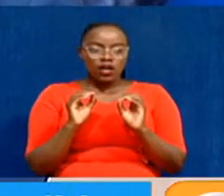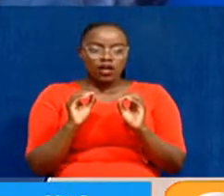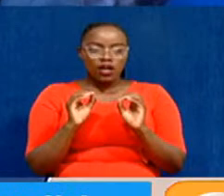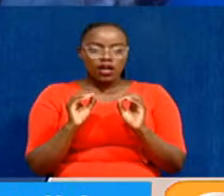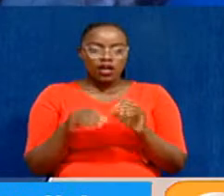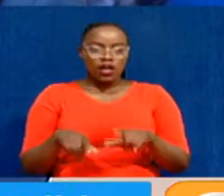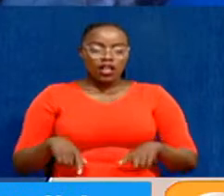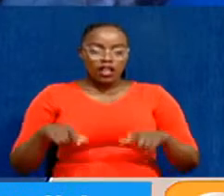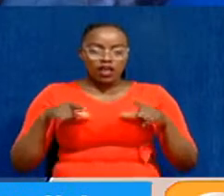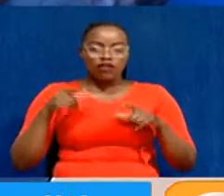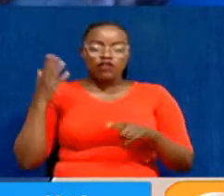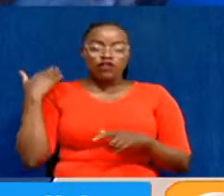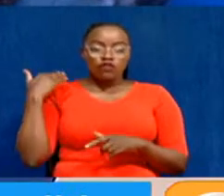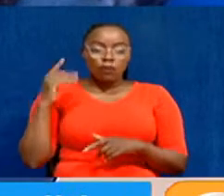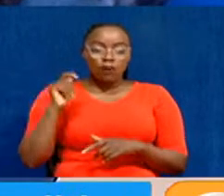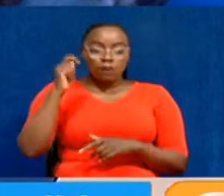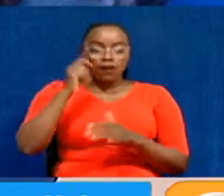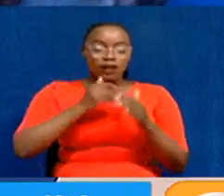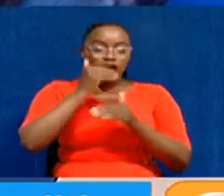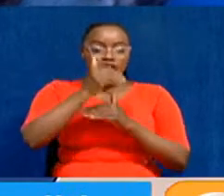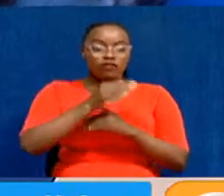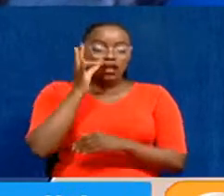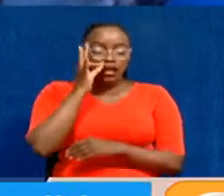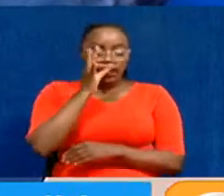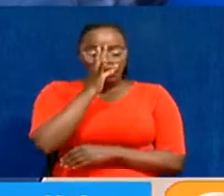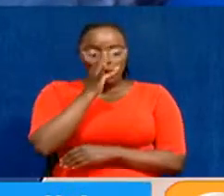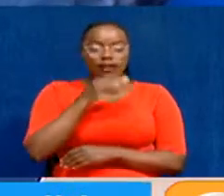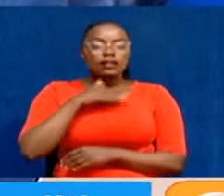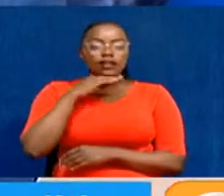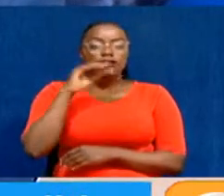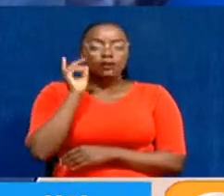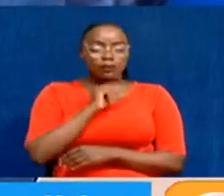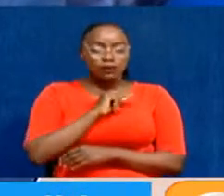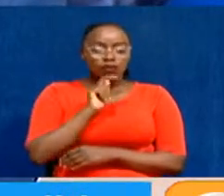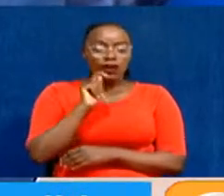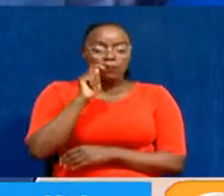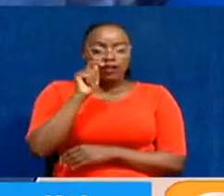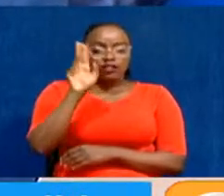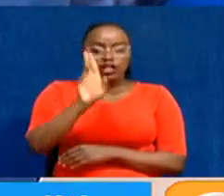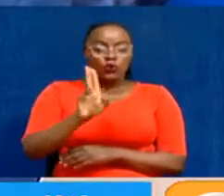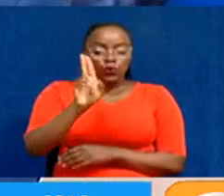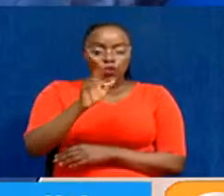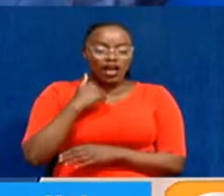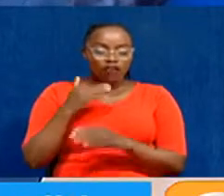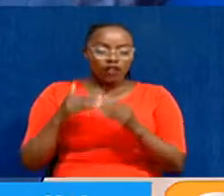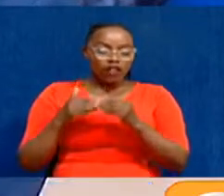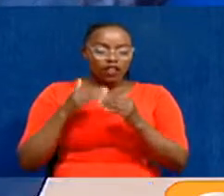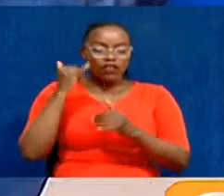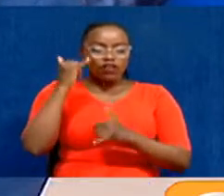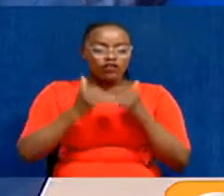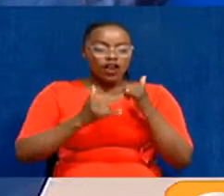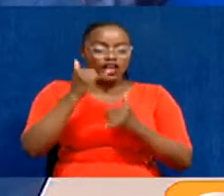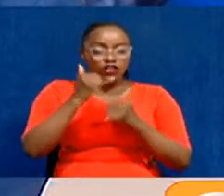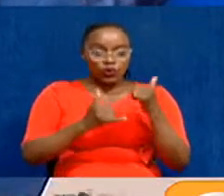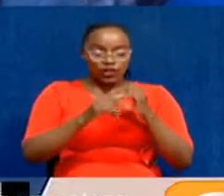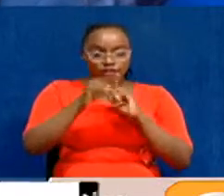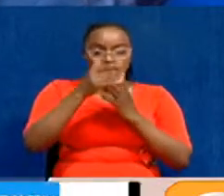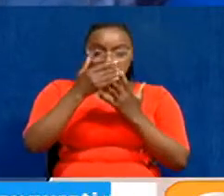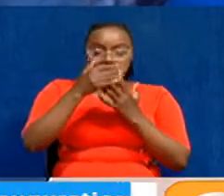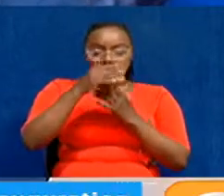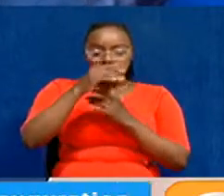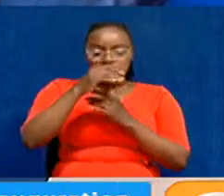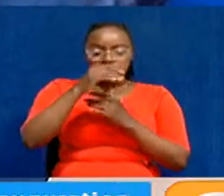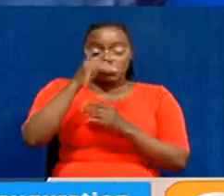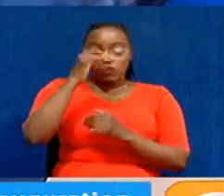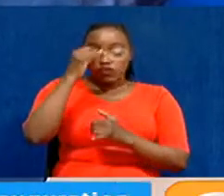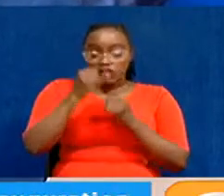former presidents following the death of Mwai Kibaki. Yes. And that President Uhuru Kenyatta has presided over the final send-off